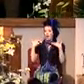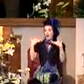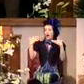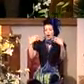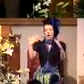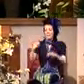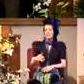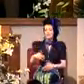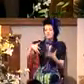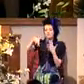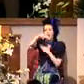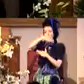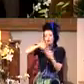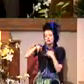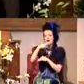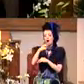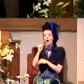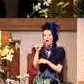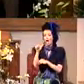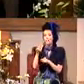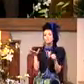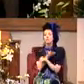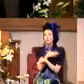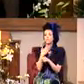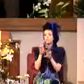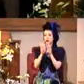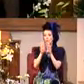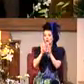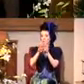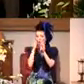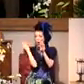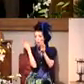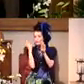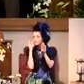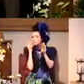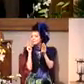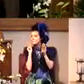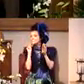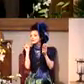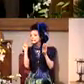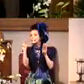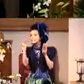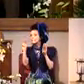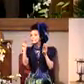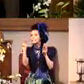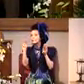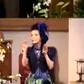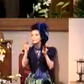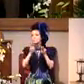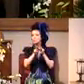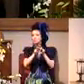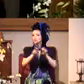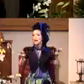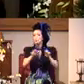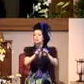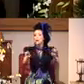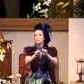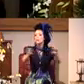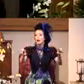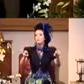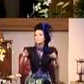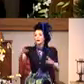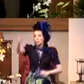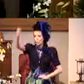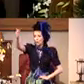I know we don't usually do this, but I want to open the doors so that they can see in. And that's really helpful. And also to